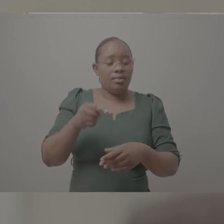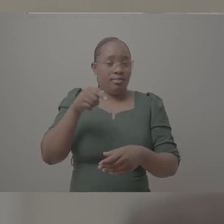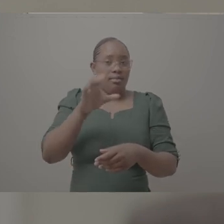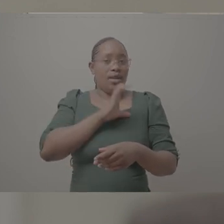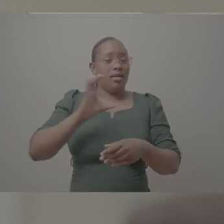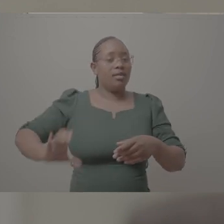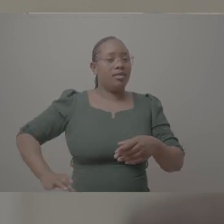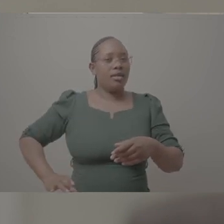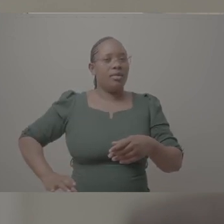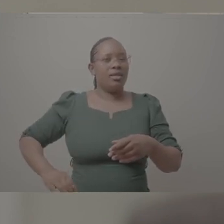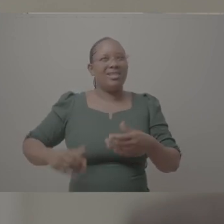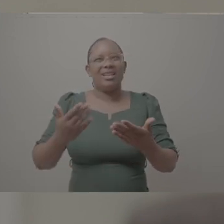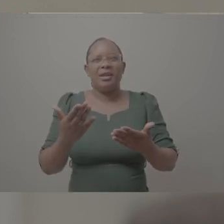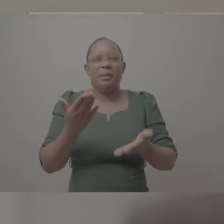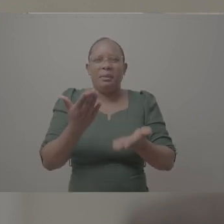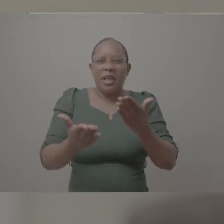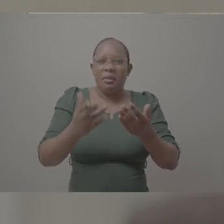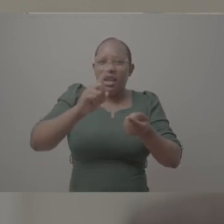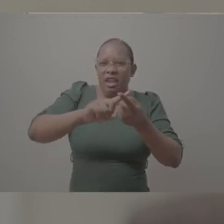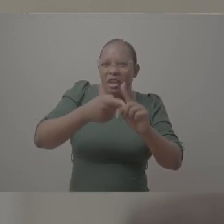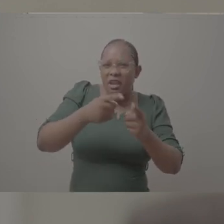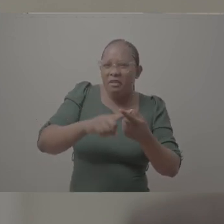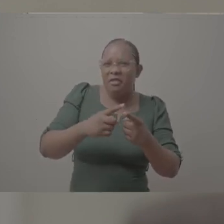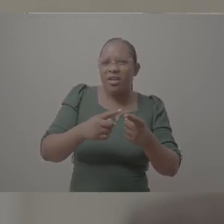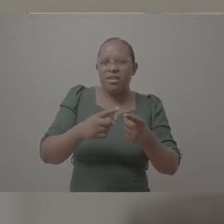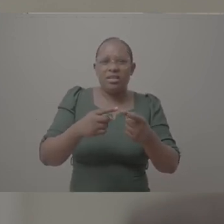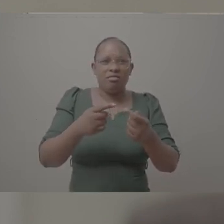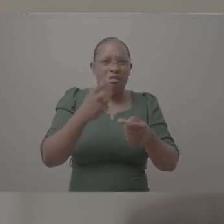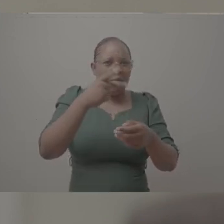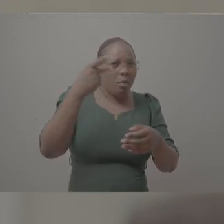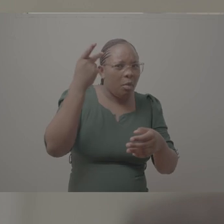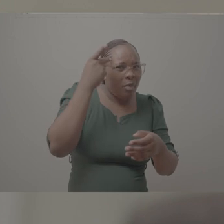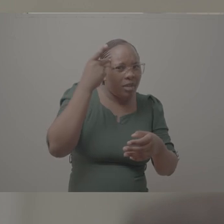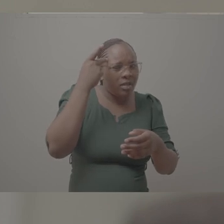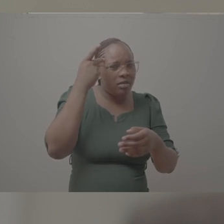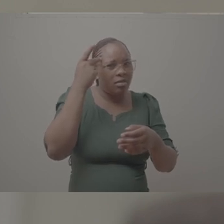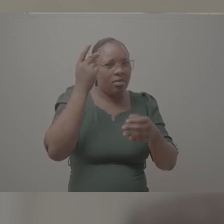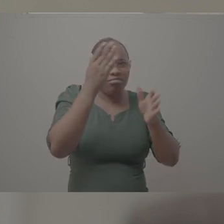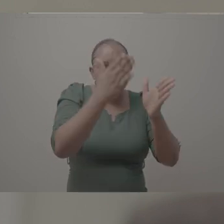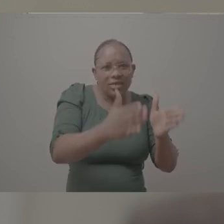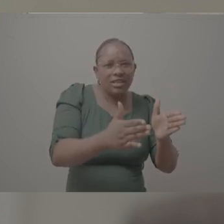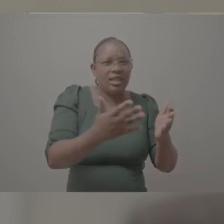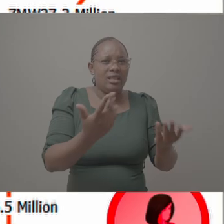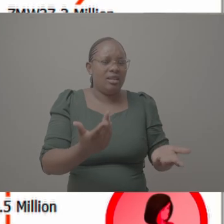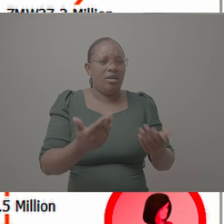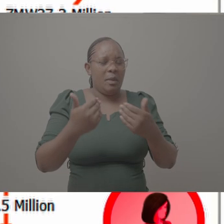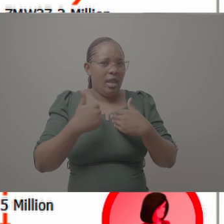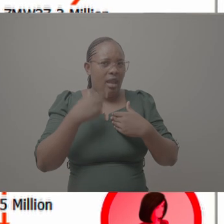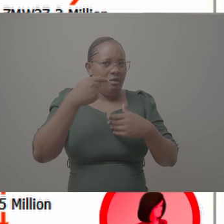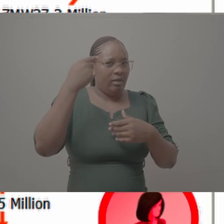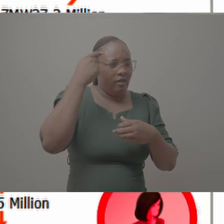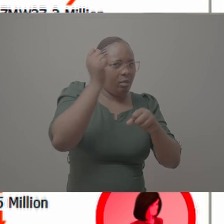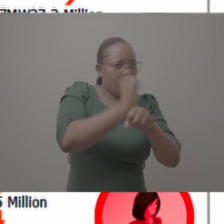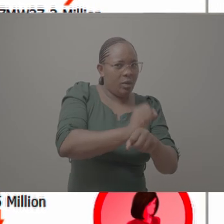say, associates of, say, politically exposed persons, people who are occupying strategic